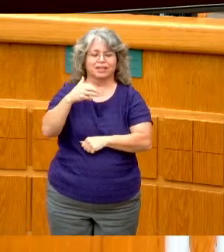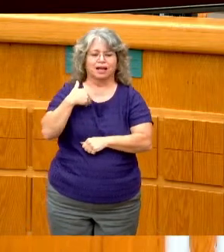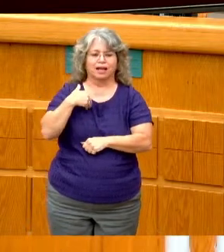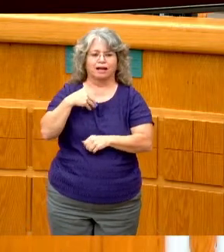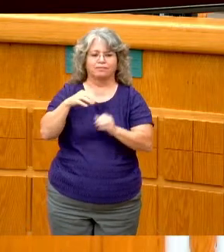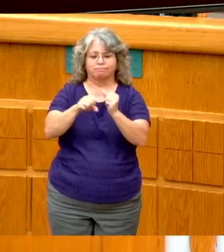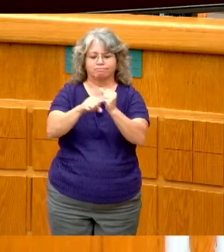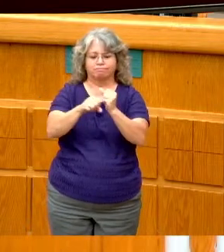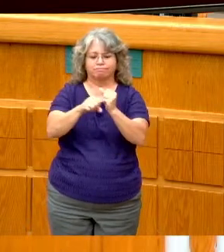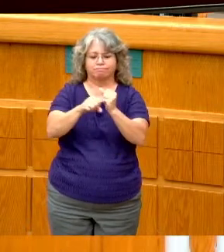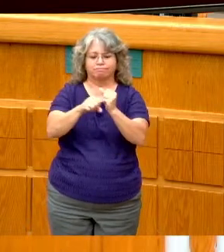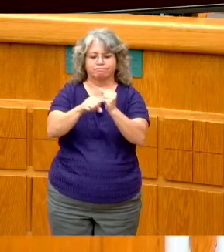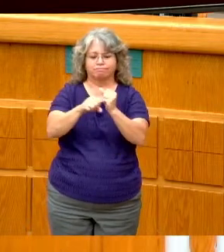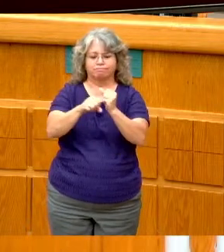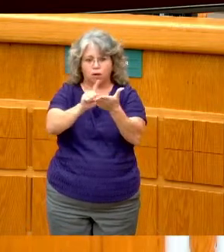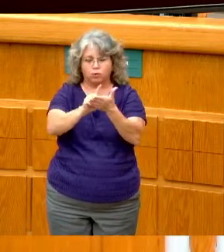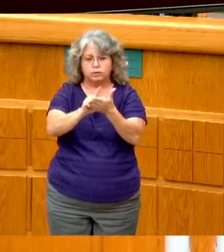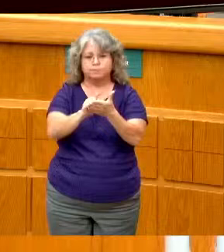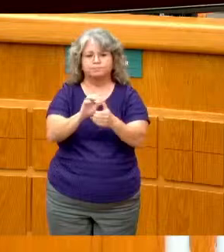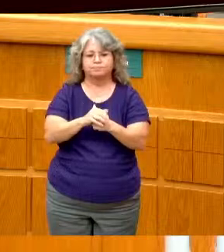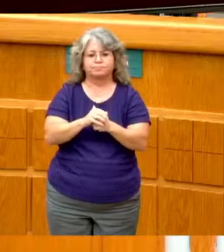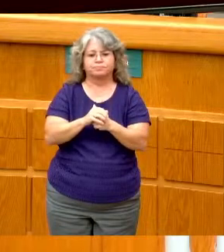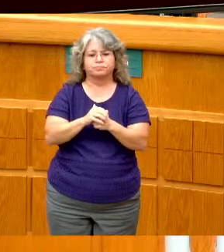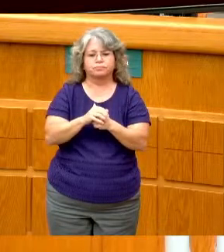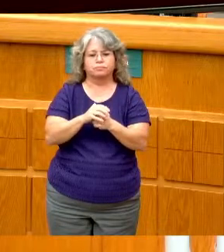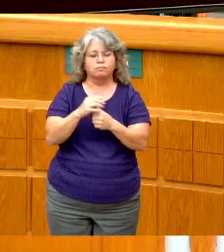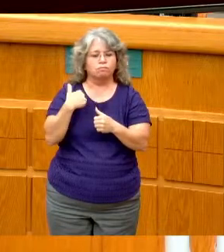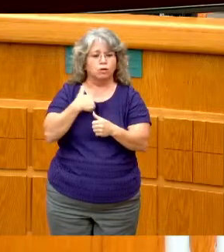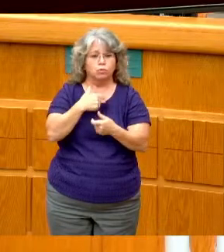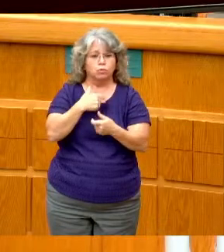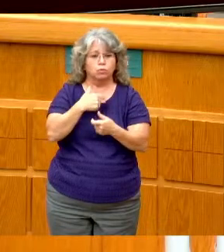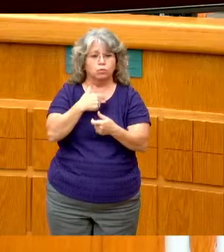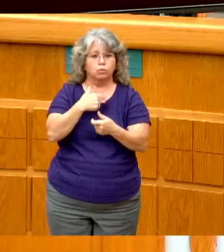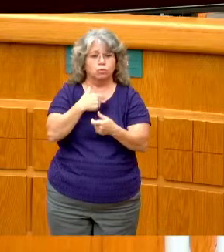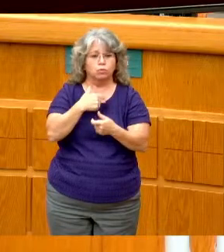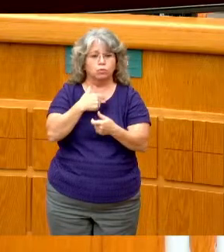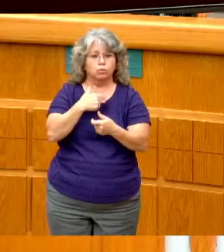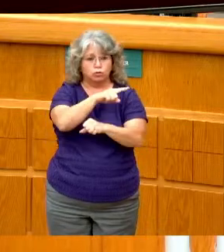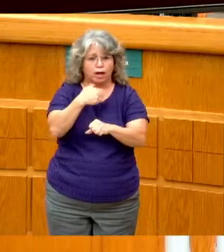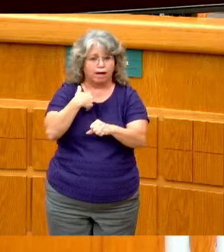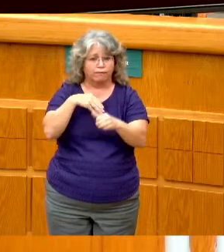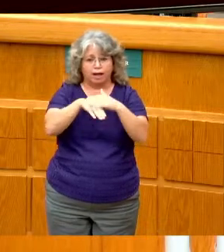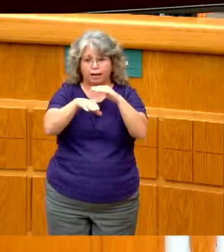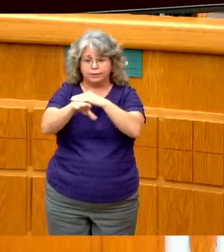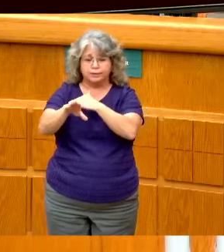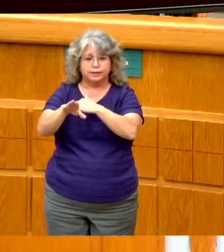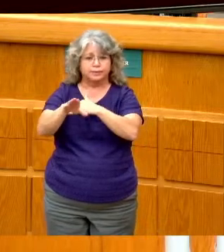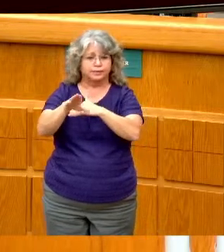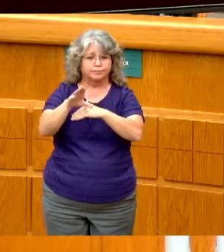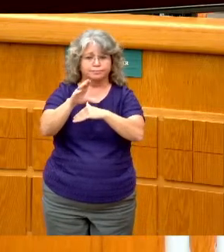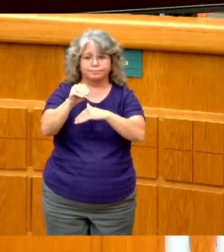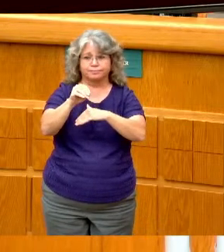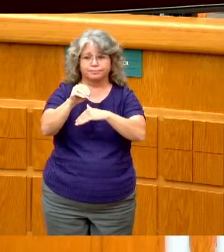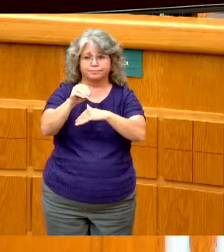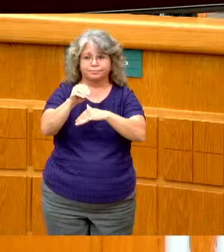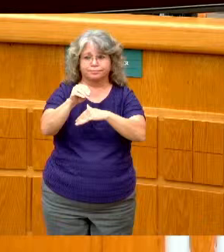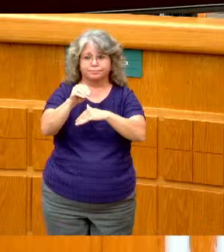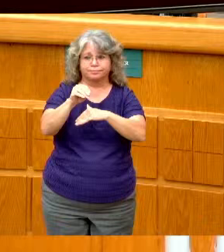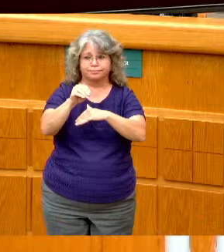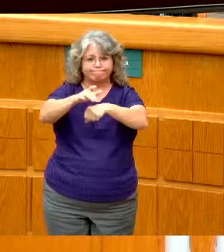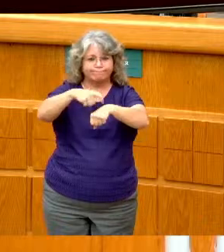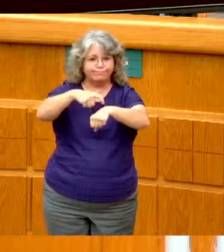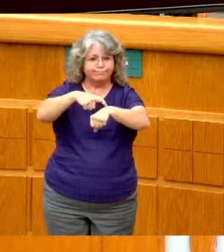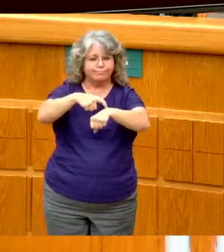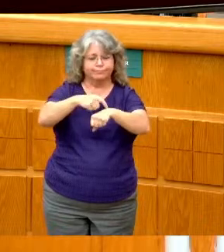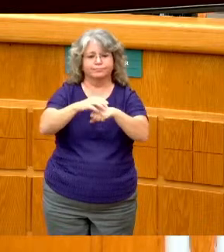you have access and you have an extended period of time to do that in terms of hours. Our goal is to provide